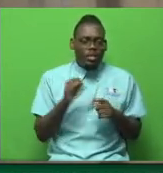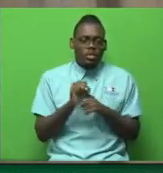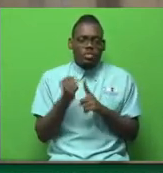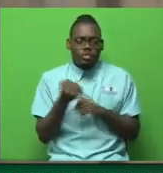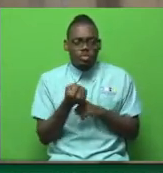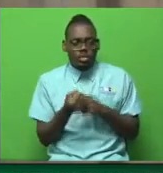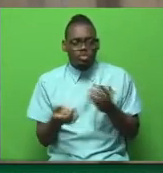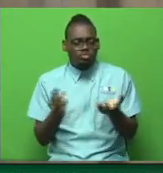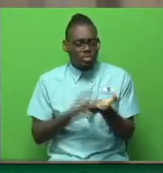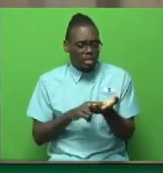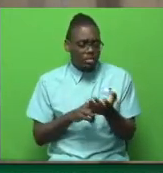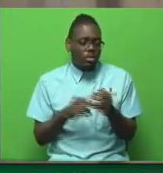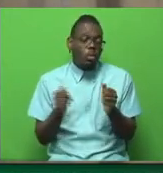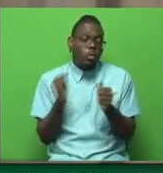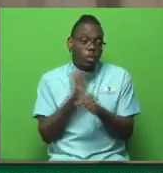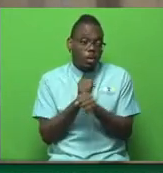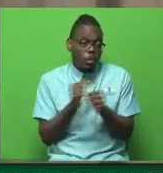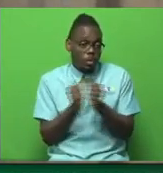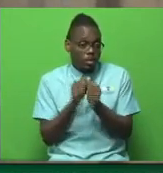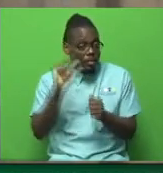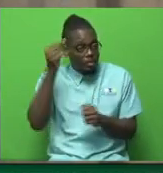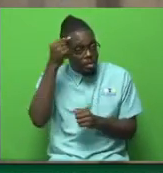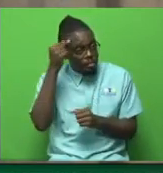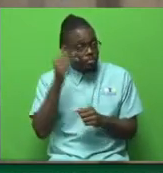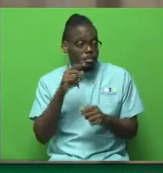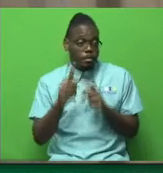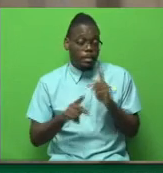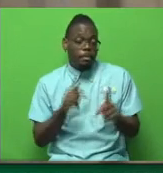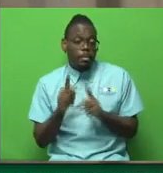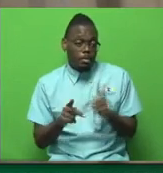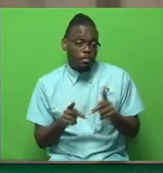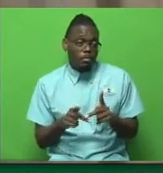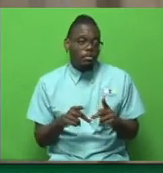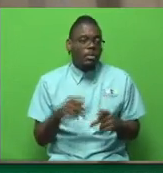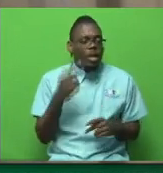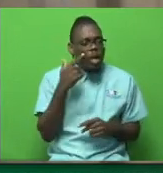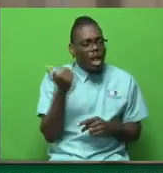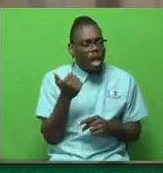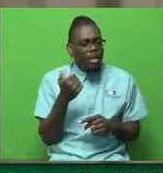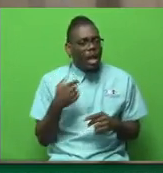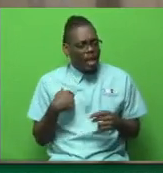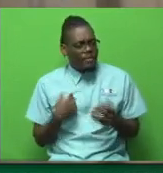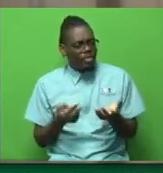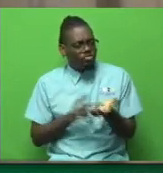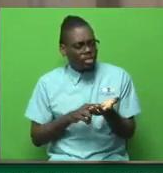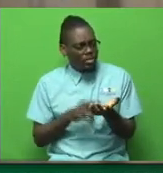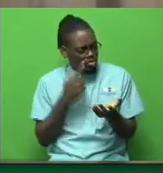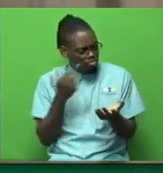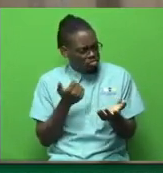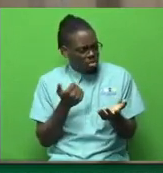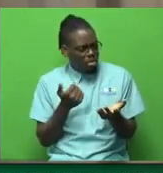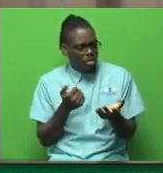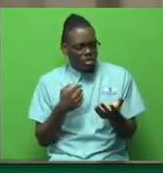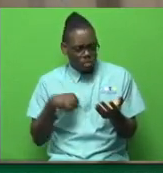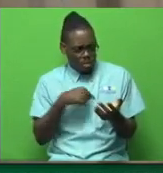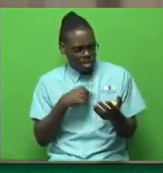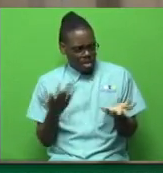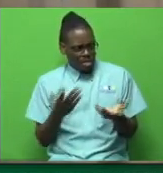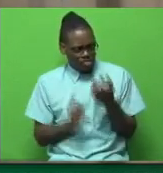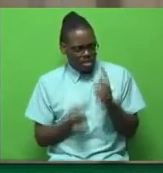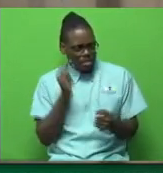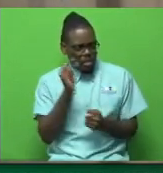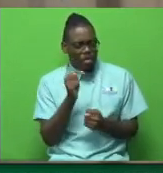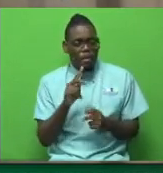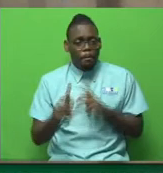and the those who are governed and those who are governing we as Citizens give up certain